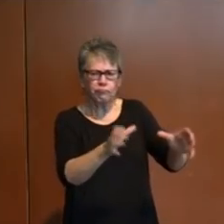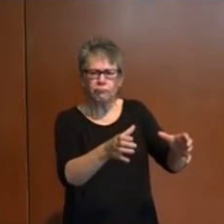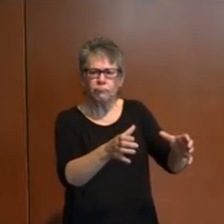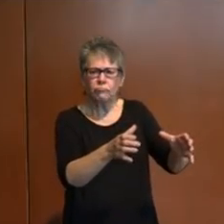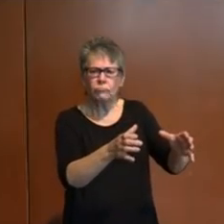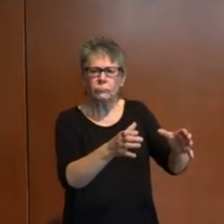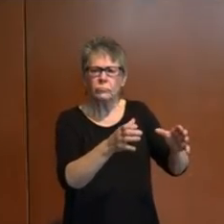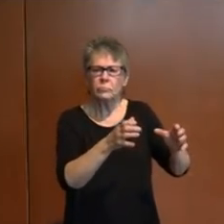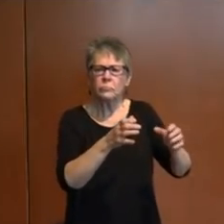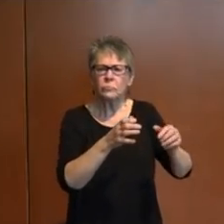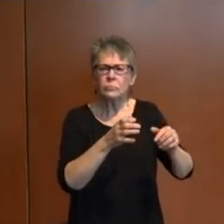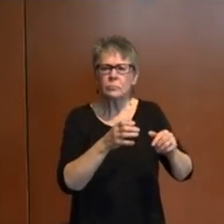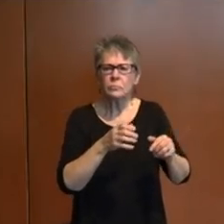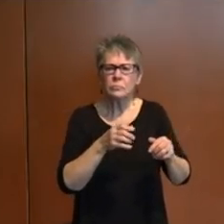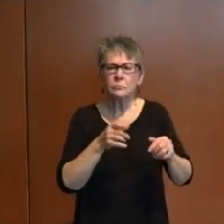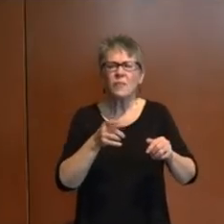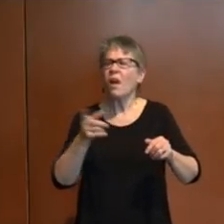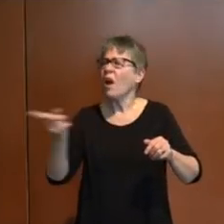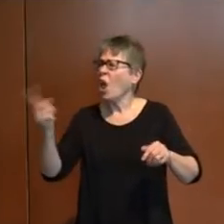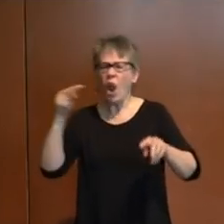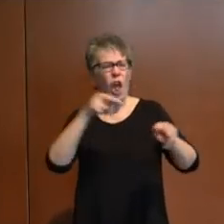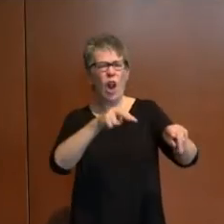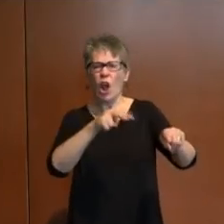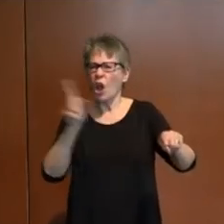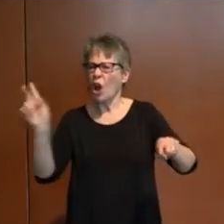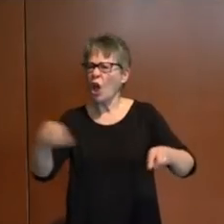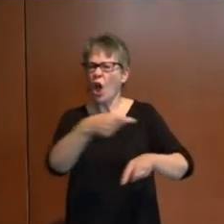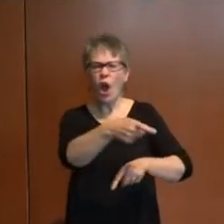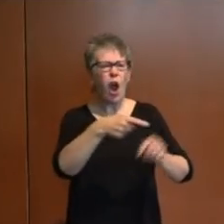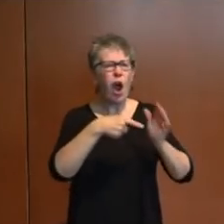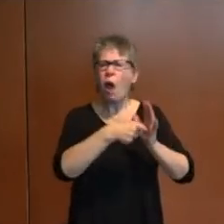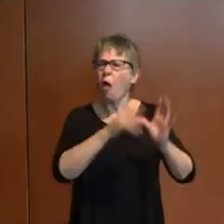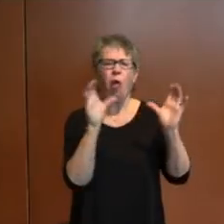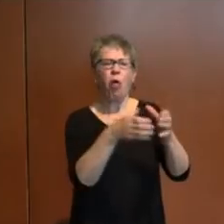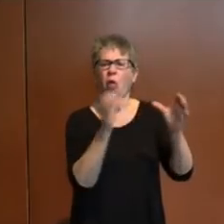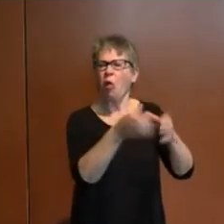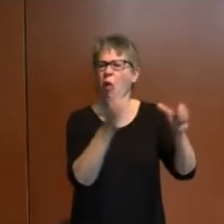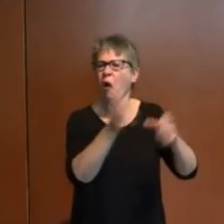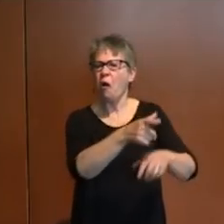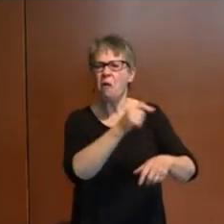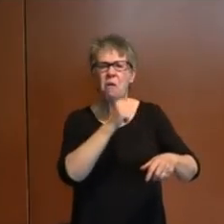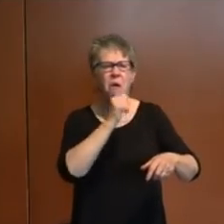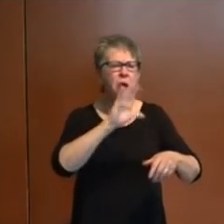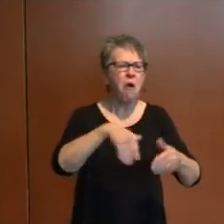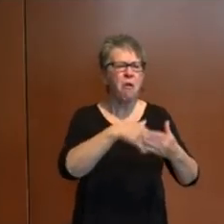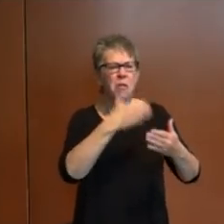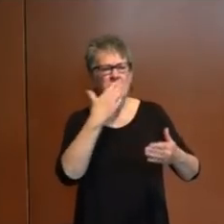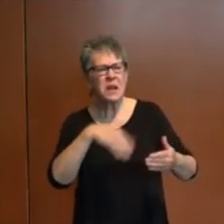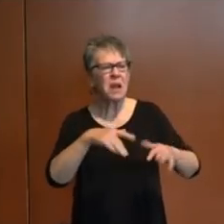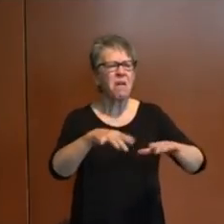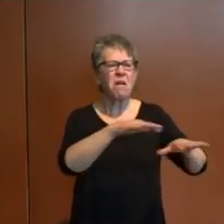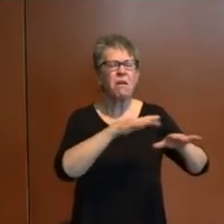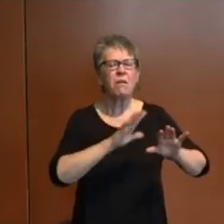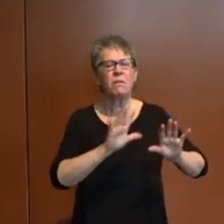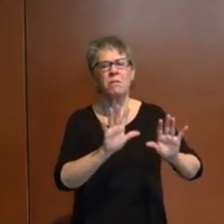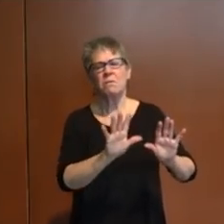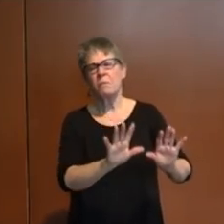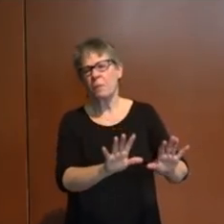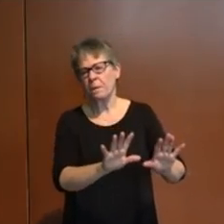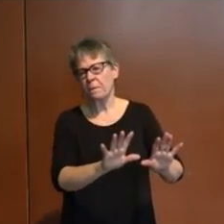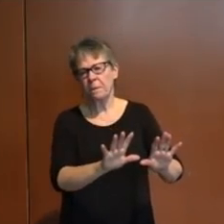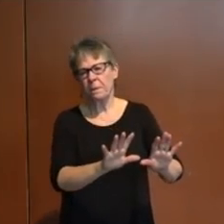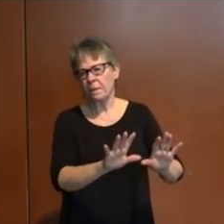to extrapolate and start blaming and vilifying communities, in this case, our Jewish brothers and